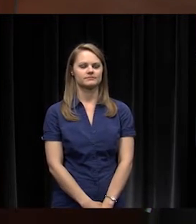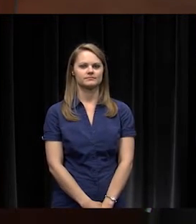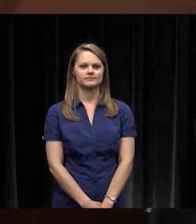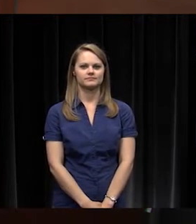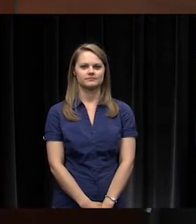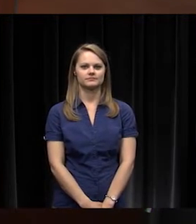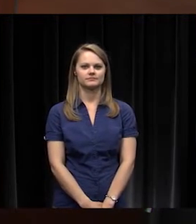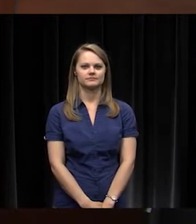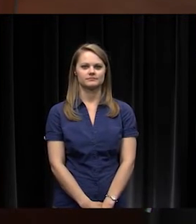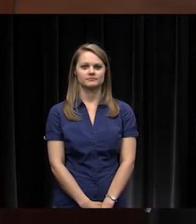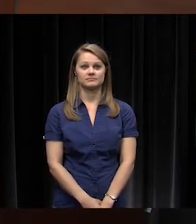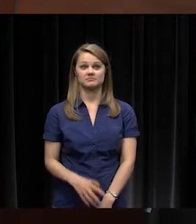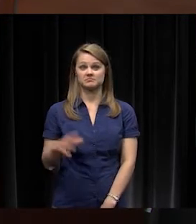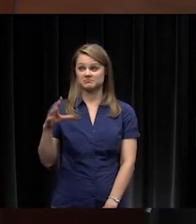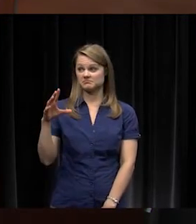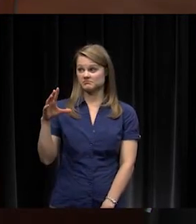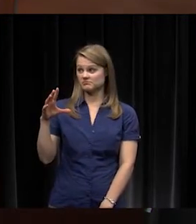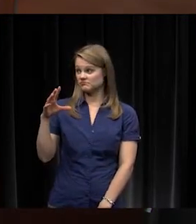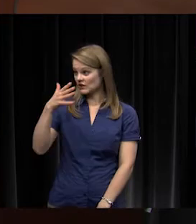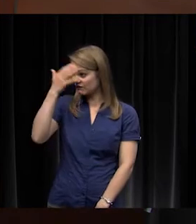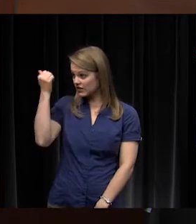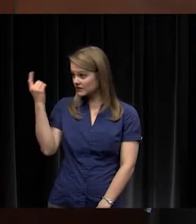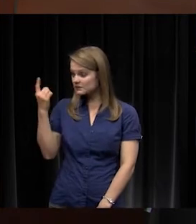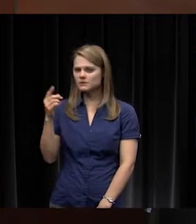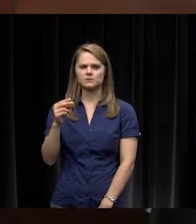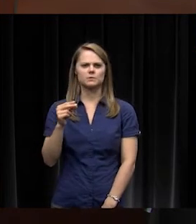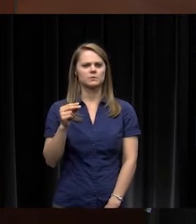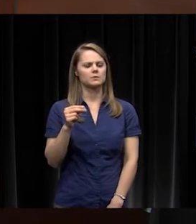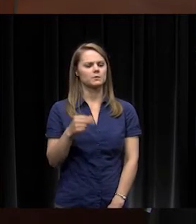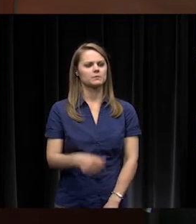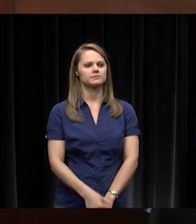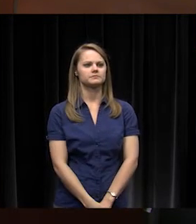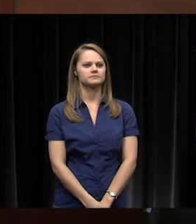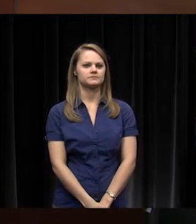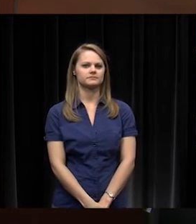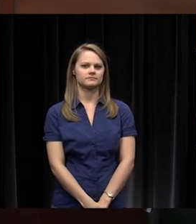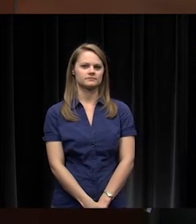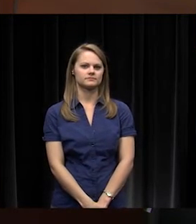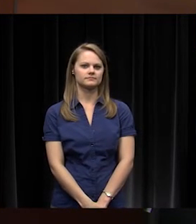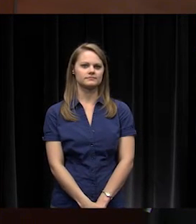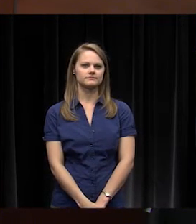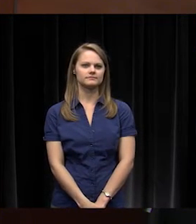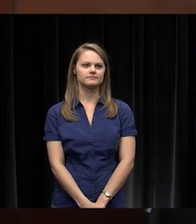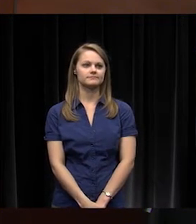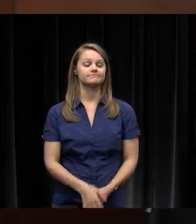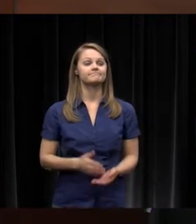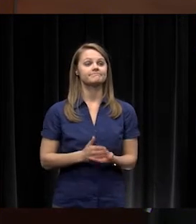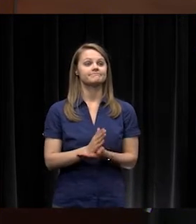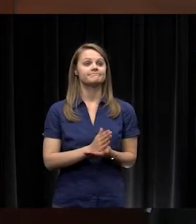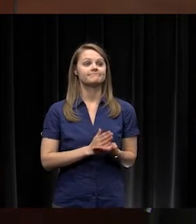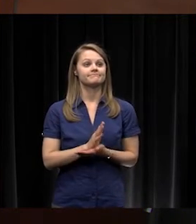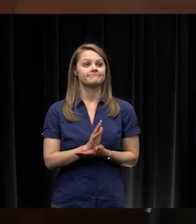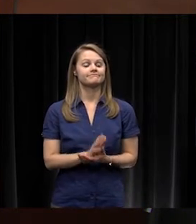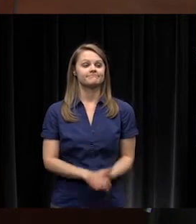Am I missing something? No, Dr. No, you're doing okay. Fine. I'm going to borrow this, so. Okay. All right.